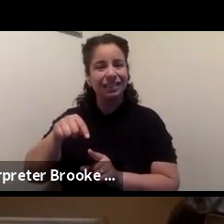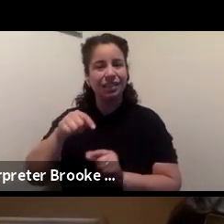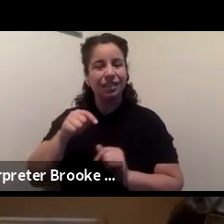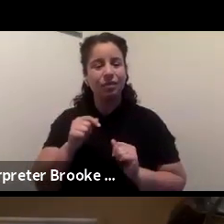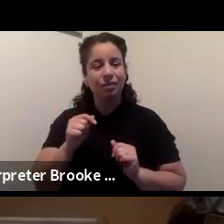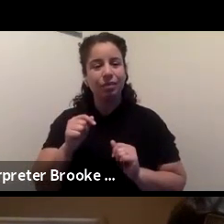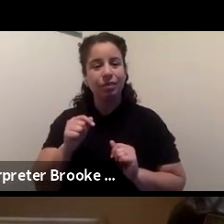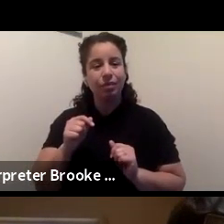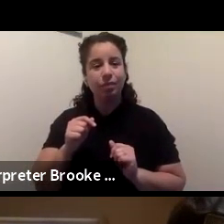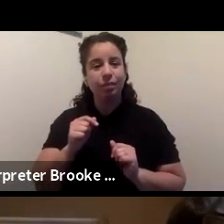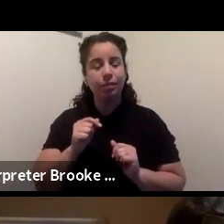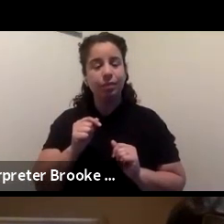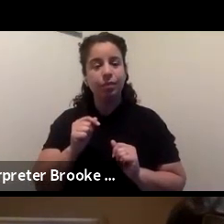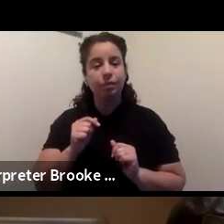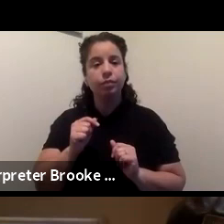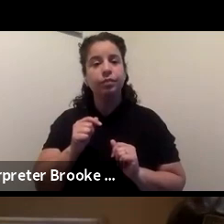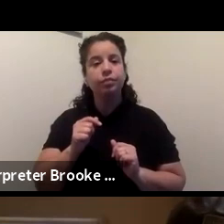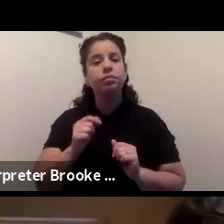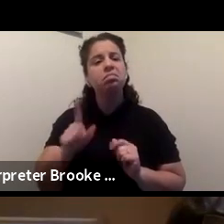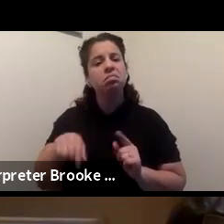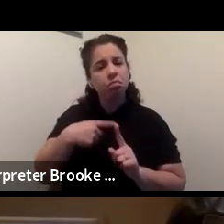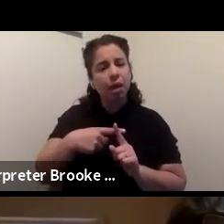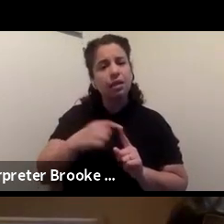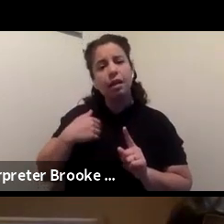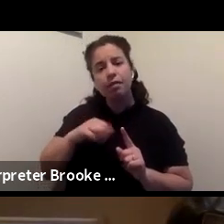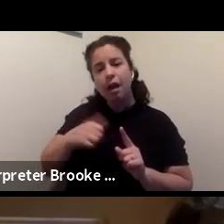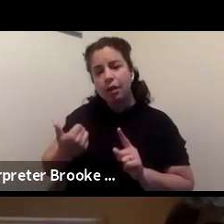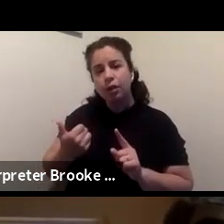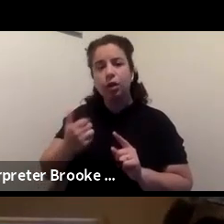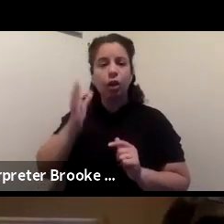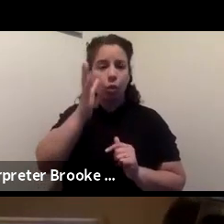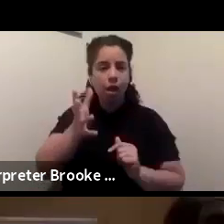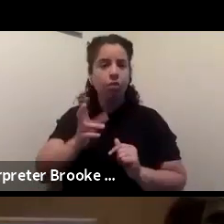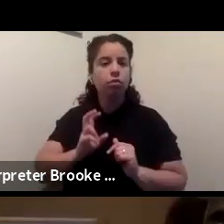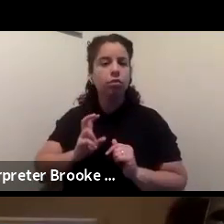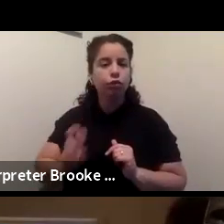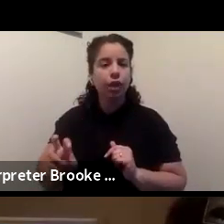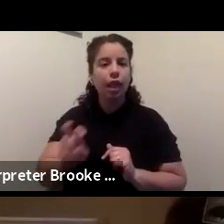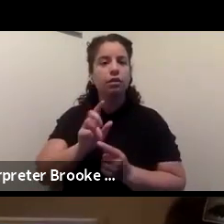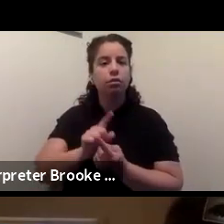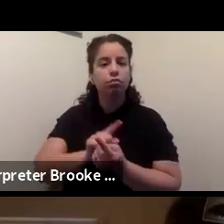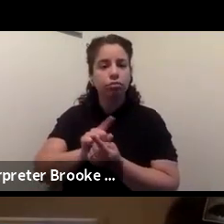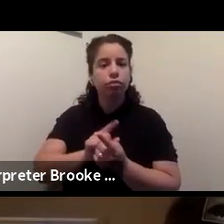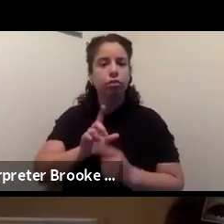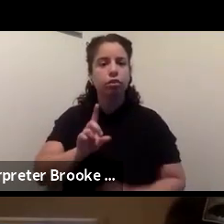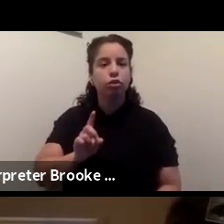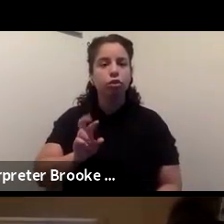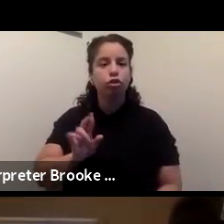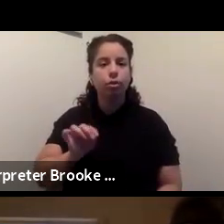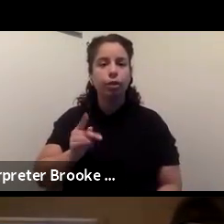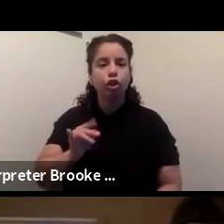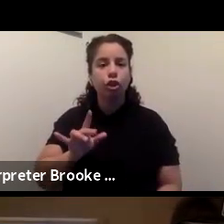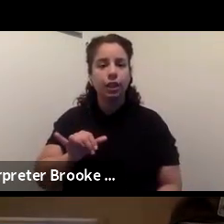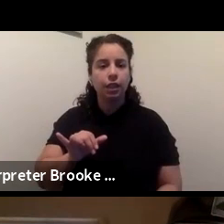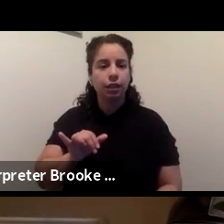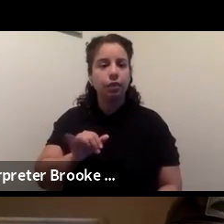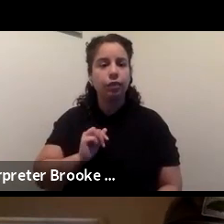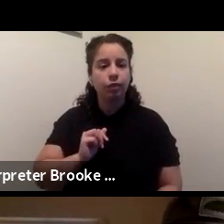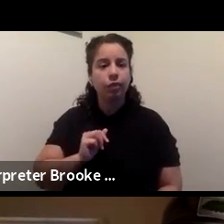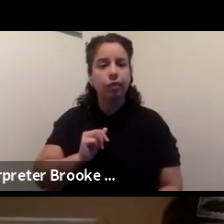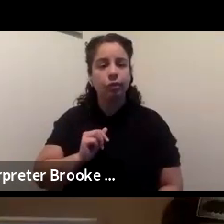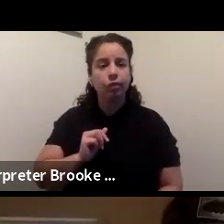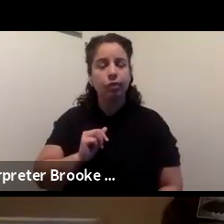on the side, I do freelance dramaturgy in theater, and